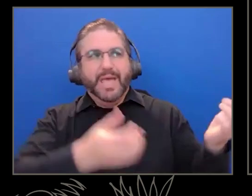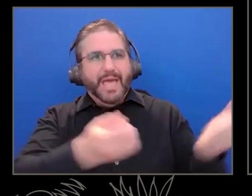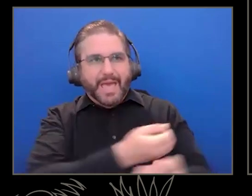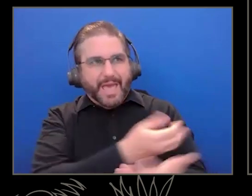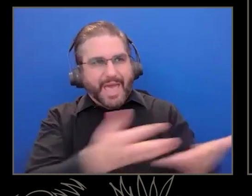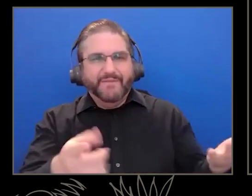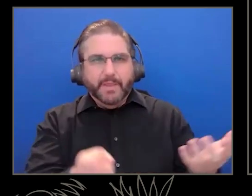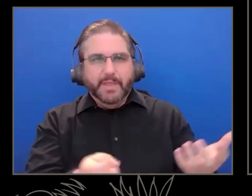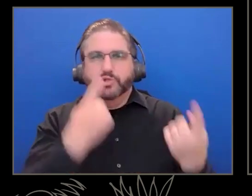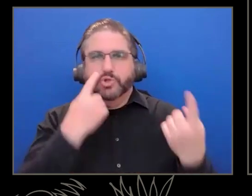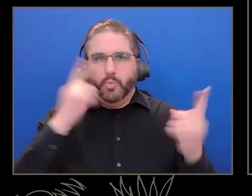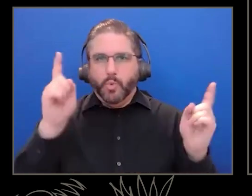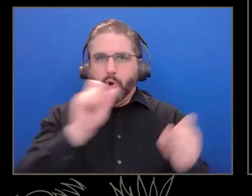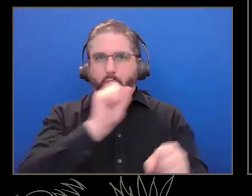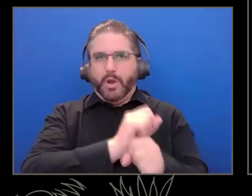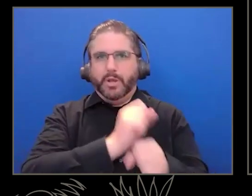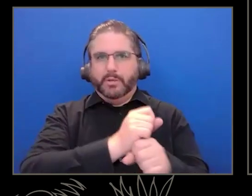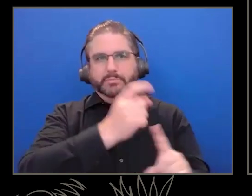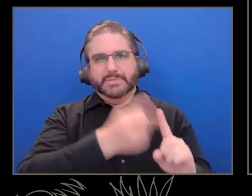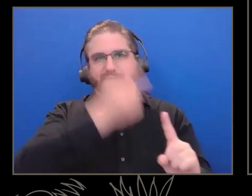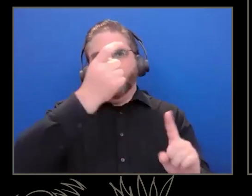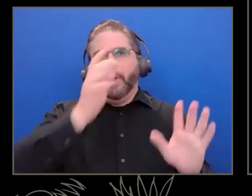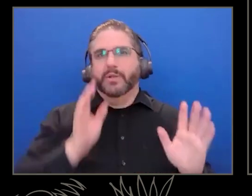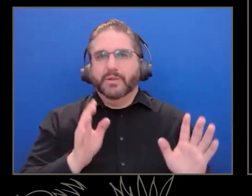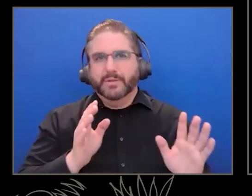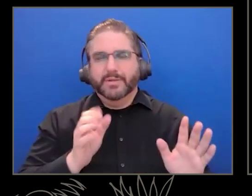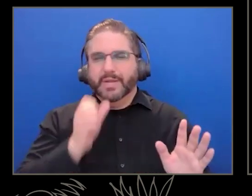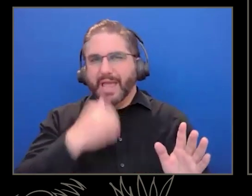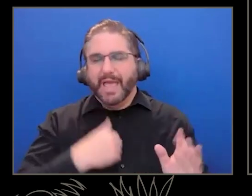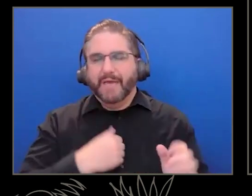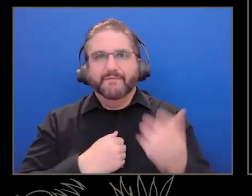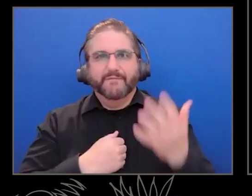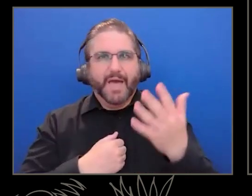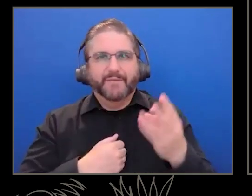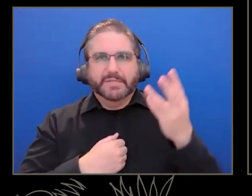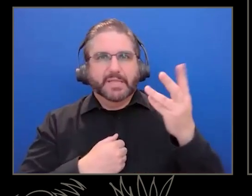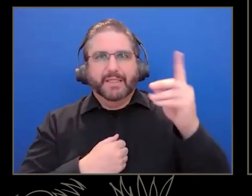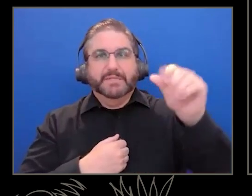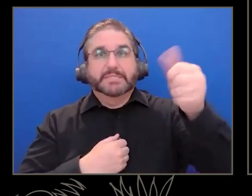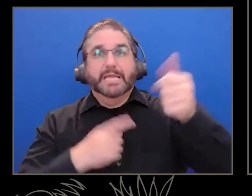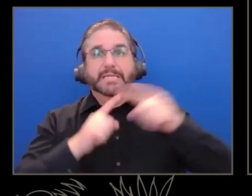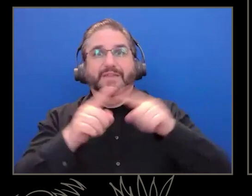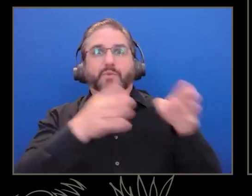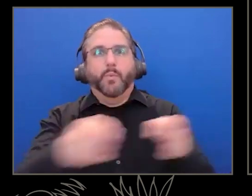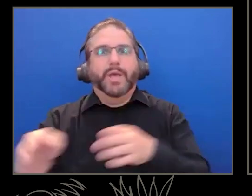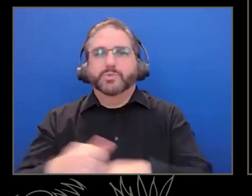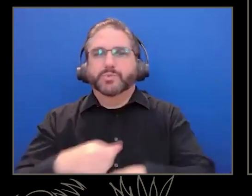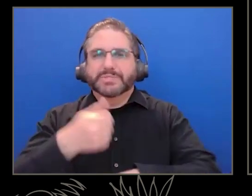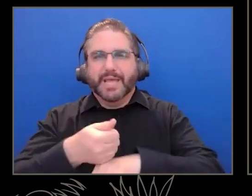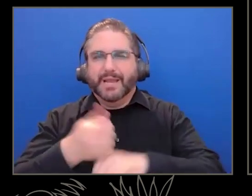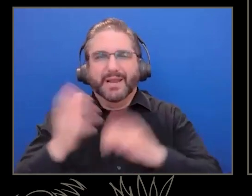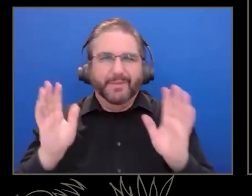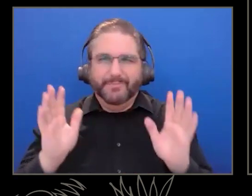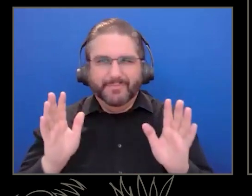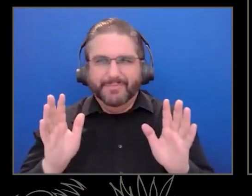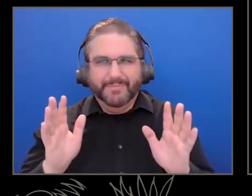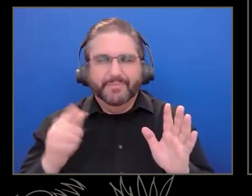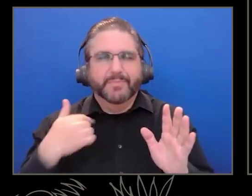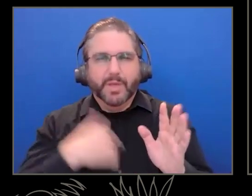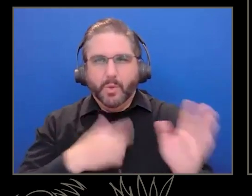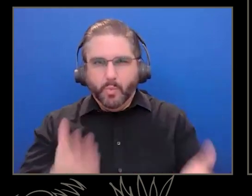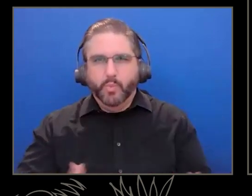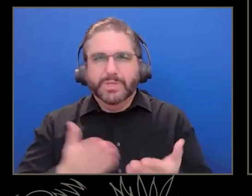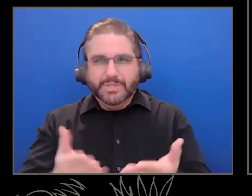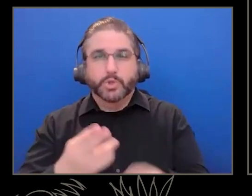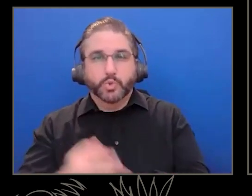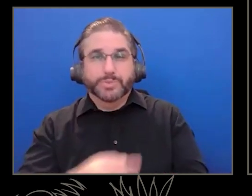this in BaseHub. There's no 5 or 10 ways to set up this same thing. We recommend to use this